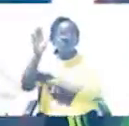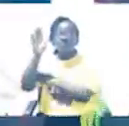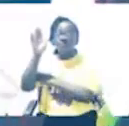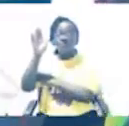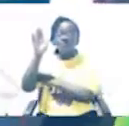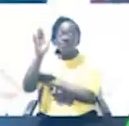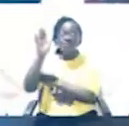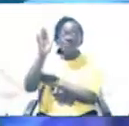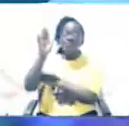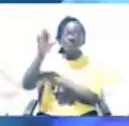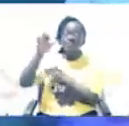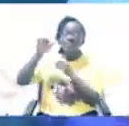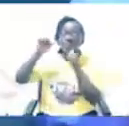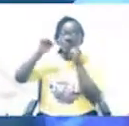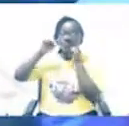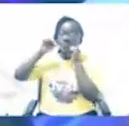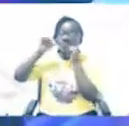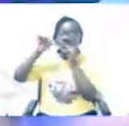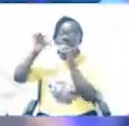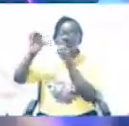need